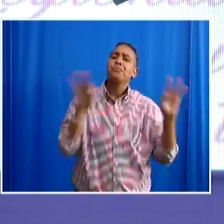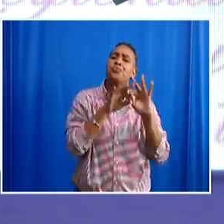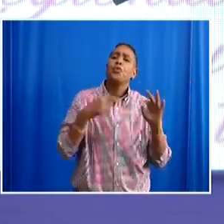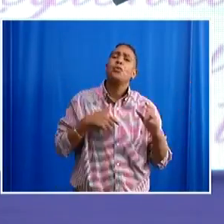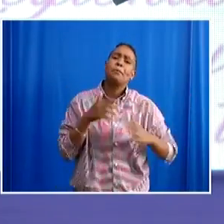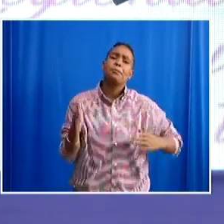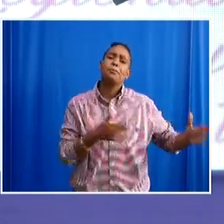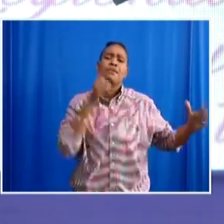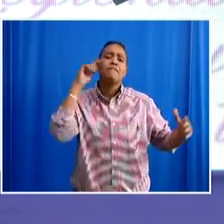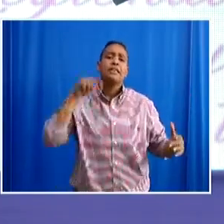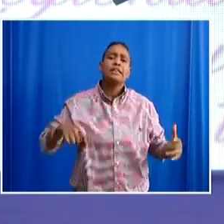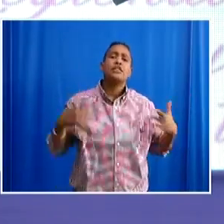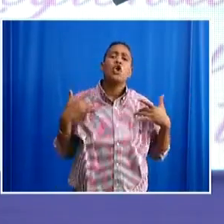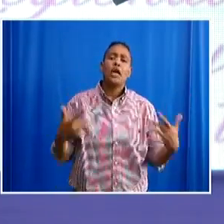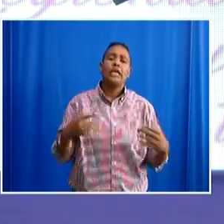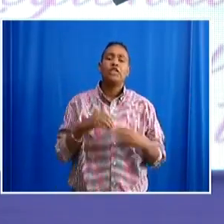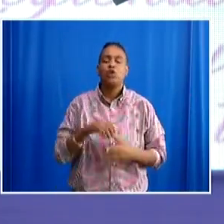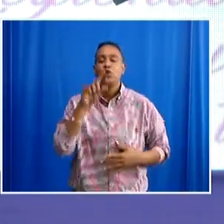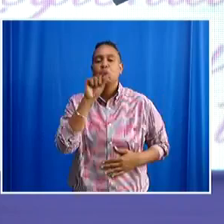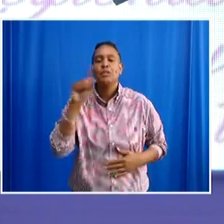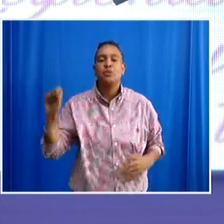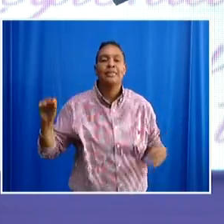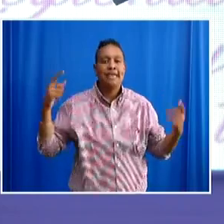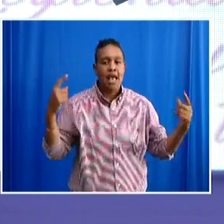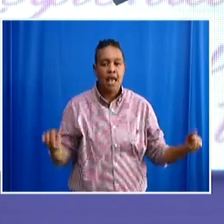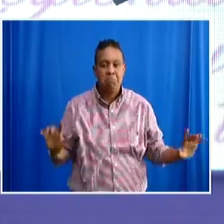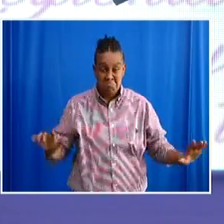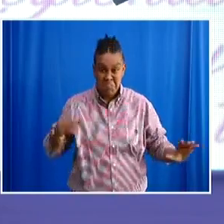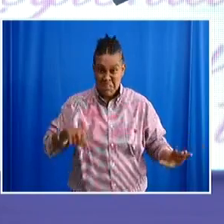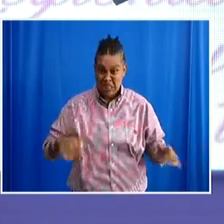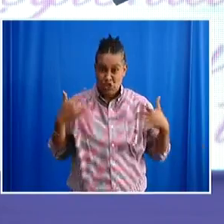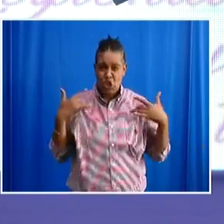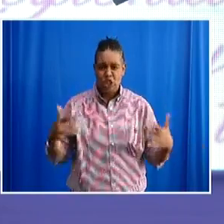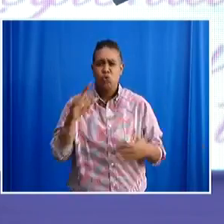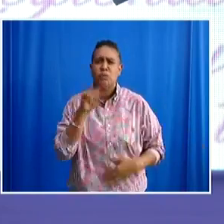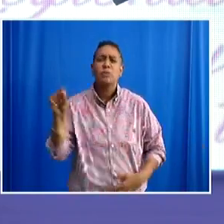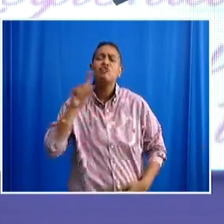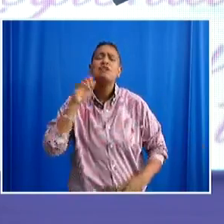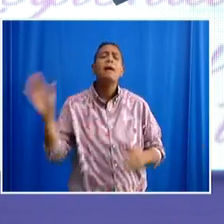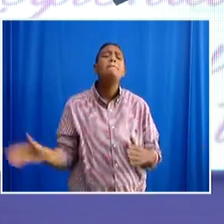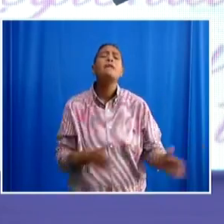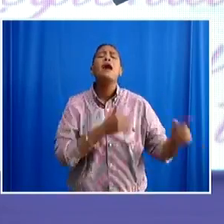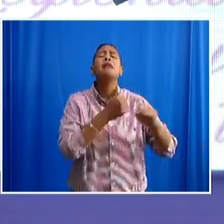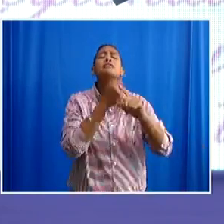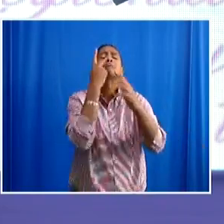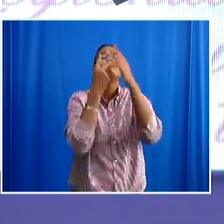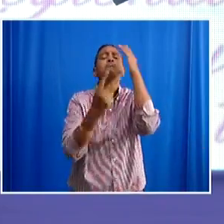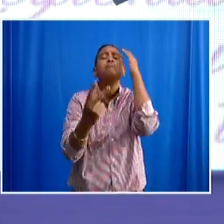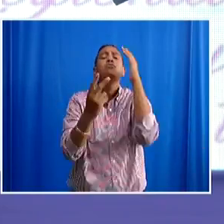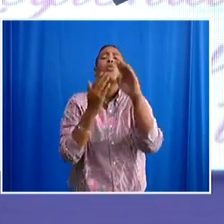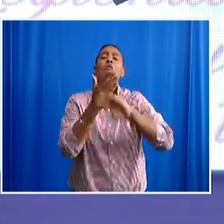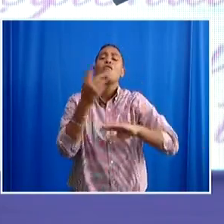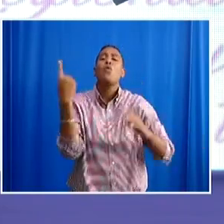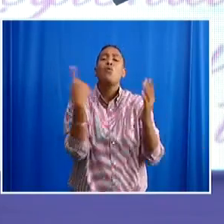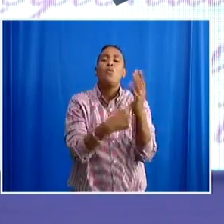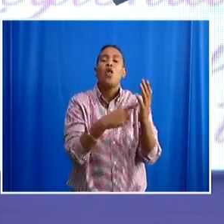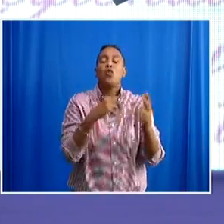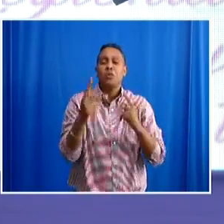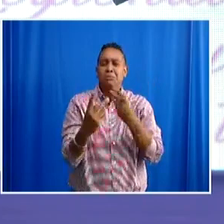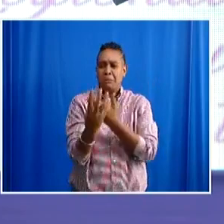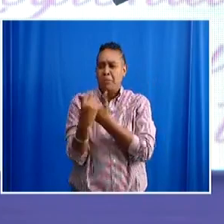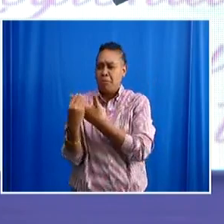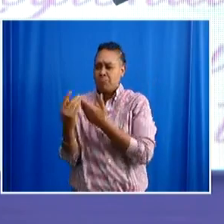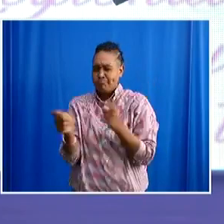this occasion in 2020. This occasion plans to bring over 1,000